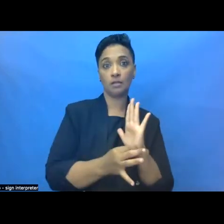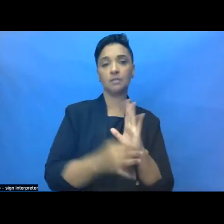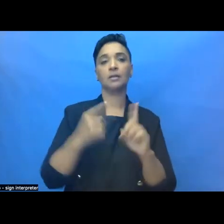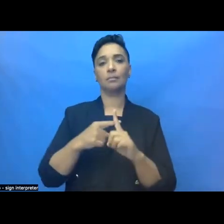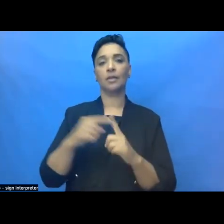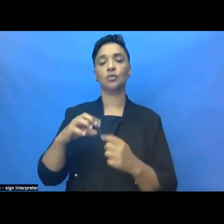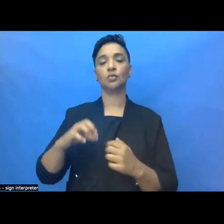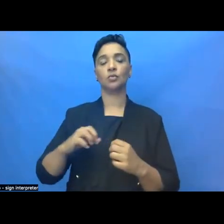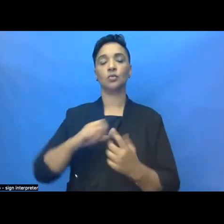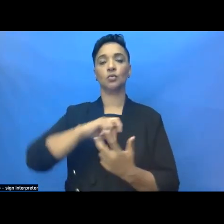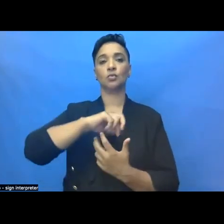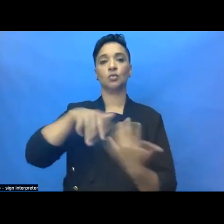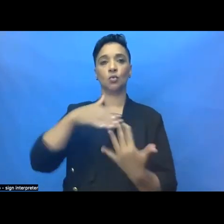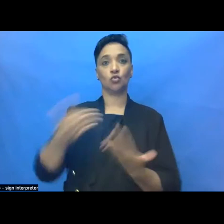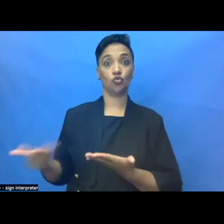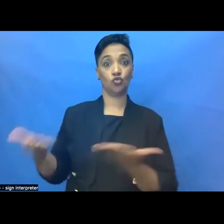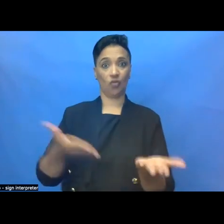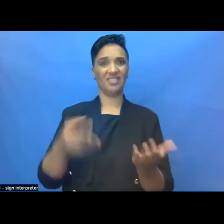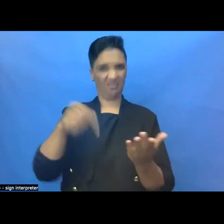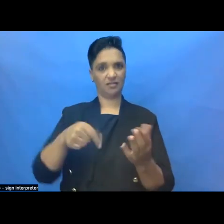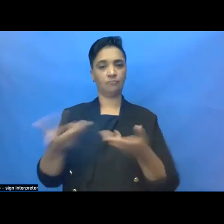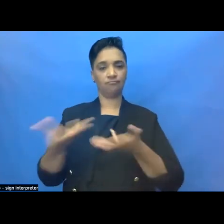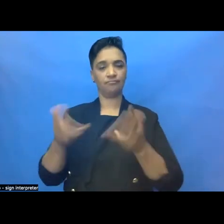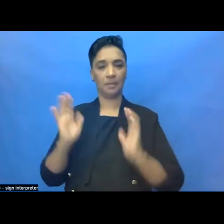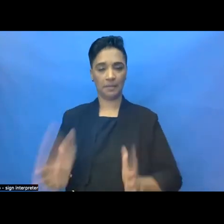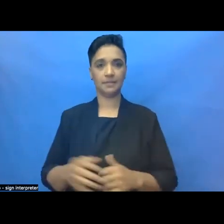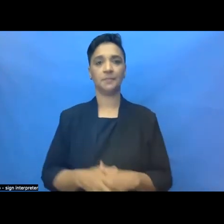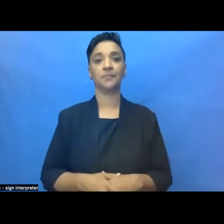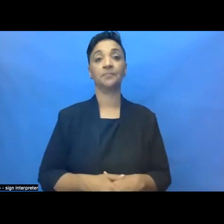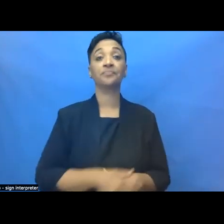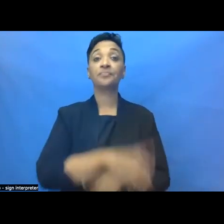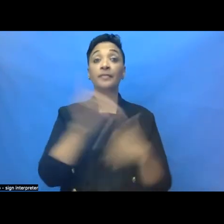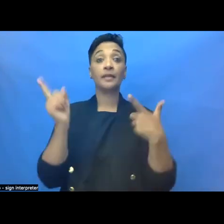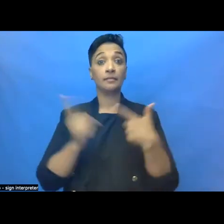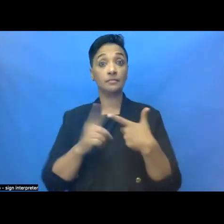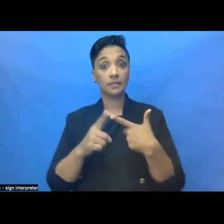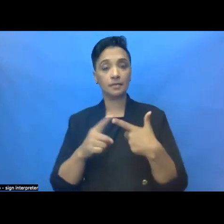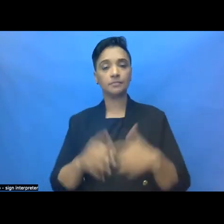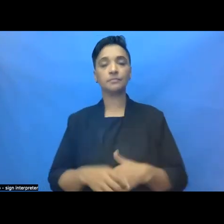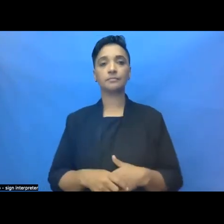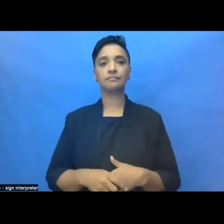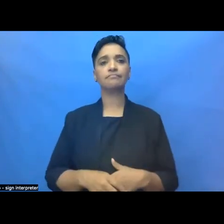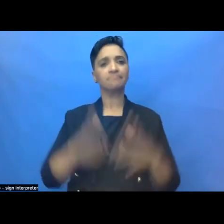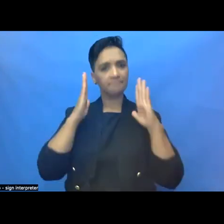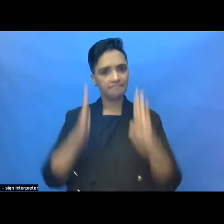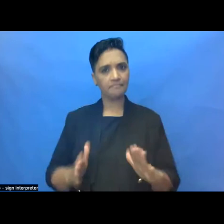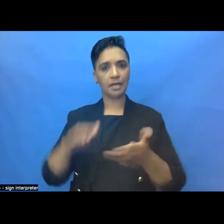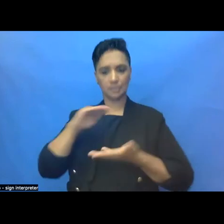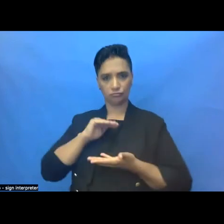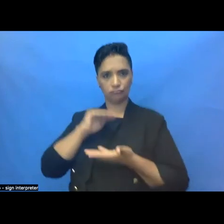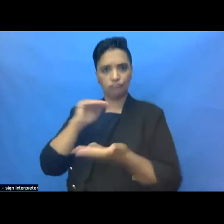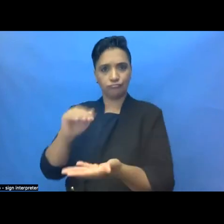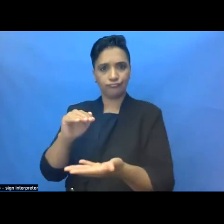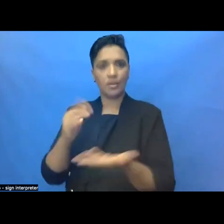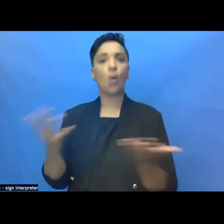Service. The second, I think that we can give to Ukraine a good